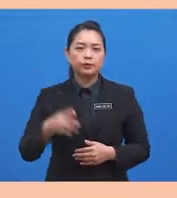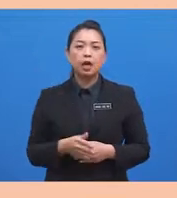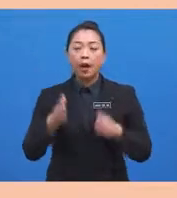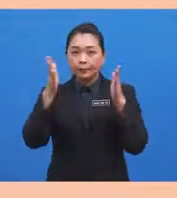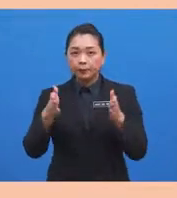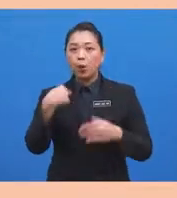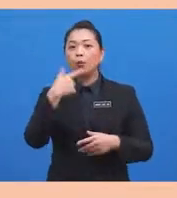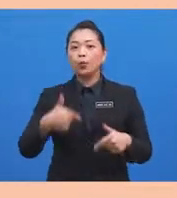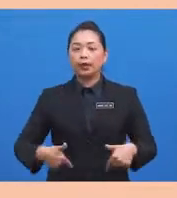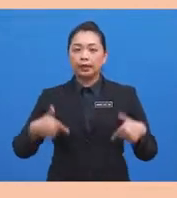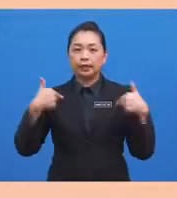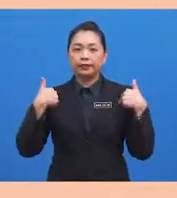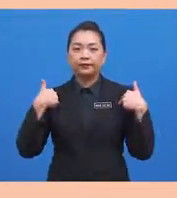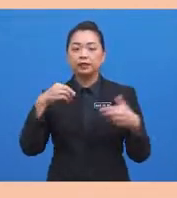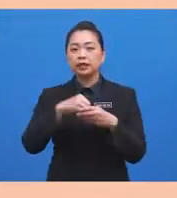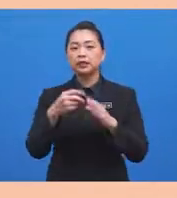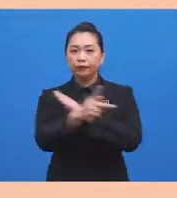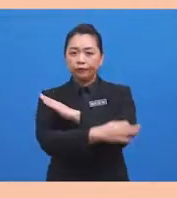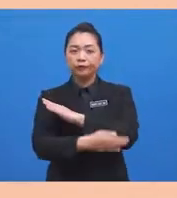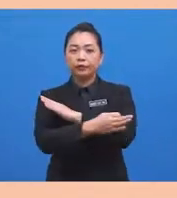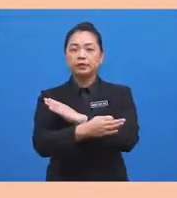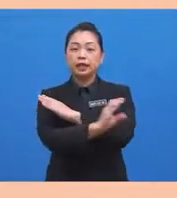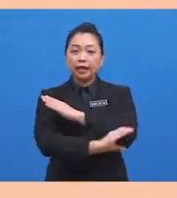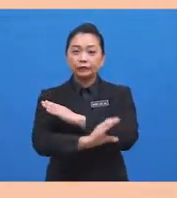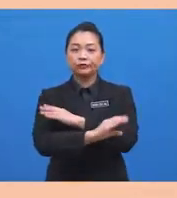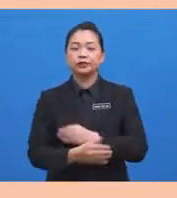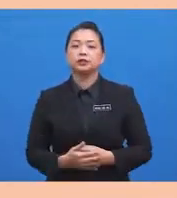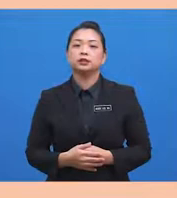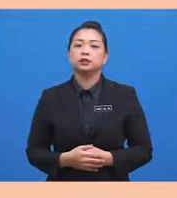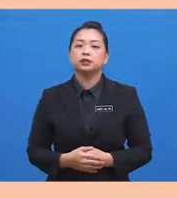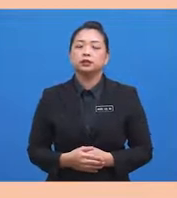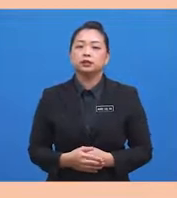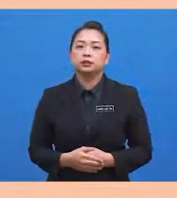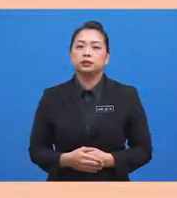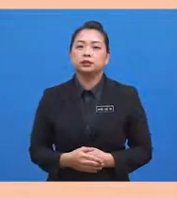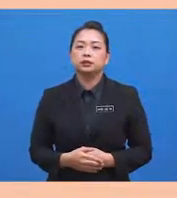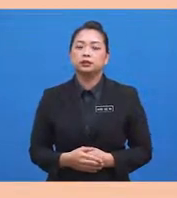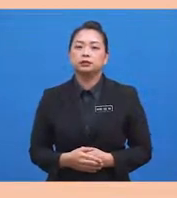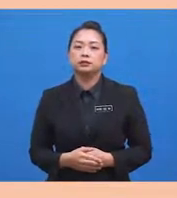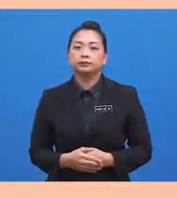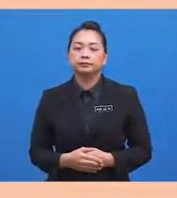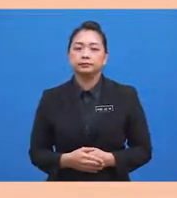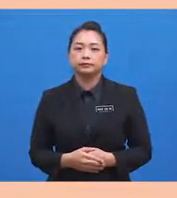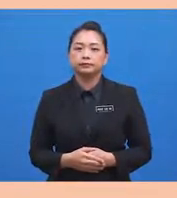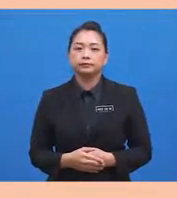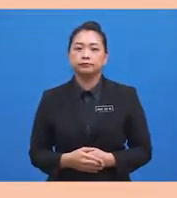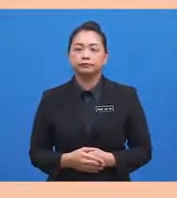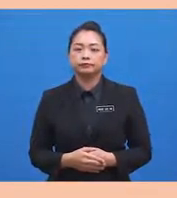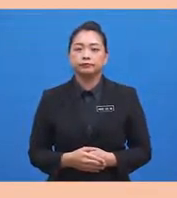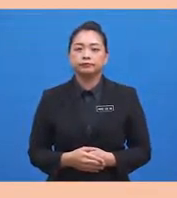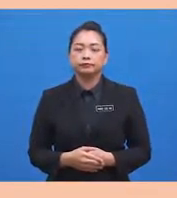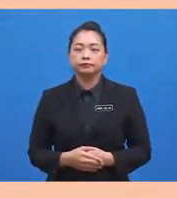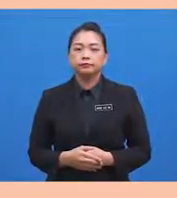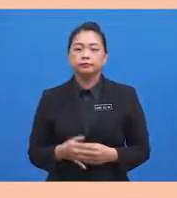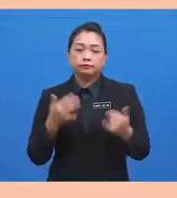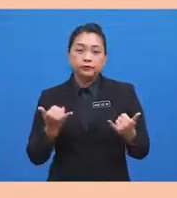live permanently in a foreign country. Many similar words are given with the explanation of the word immigrants. Let